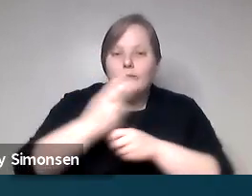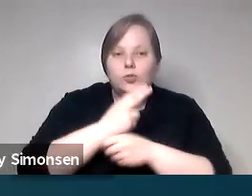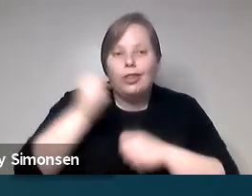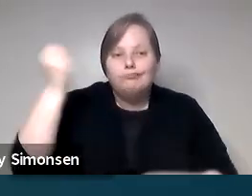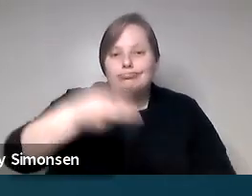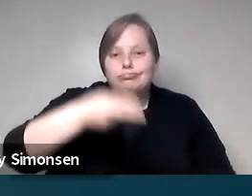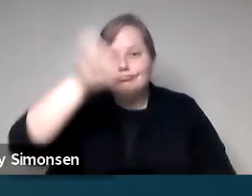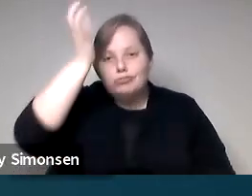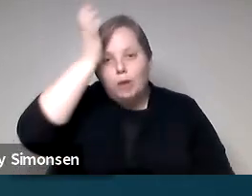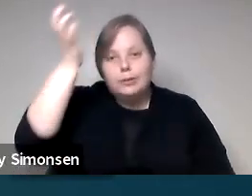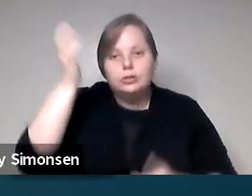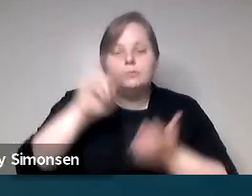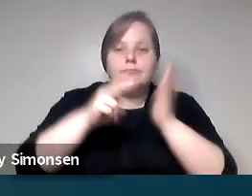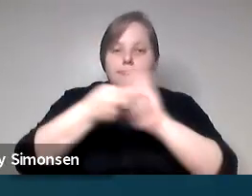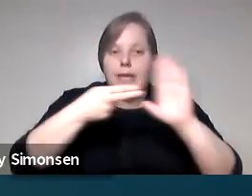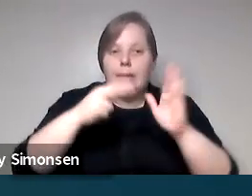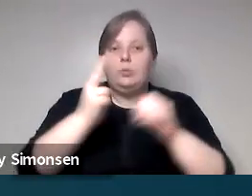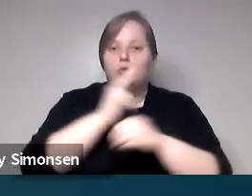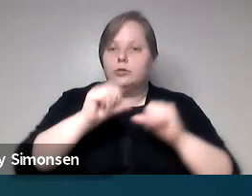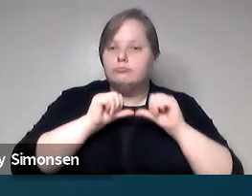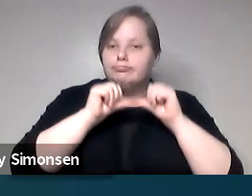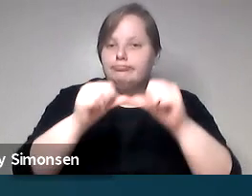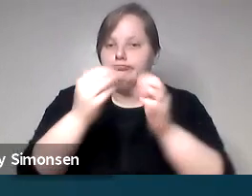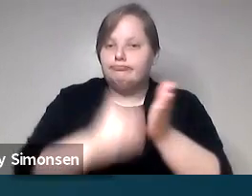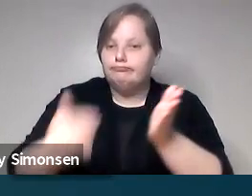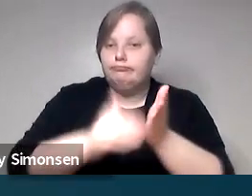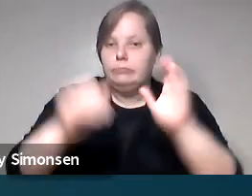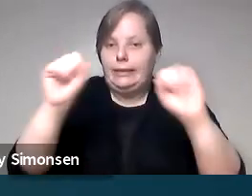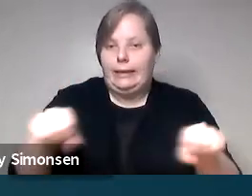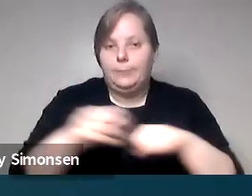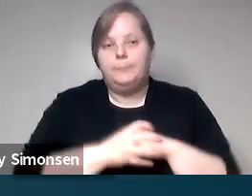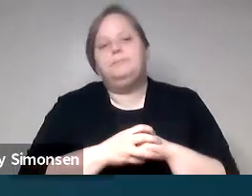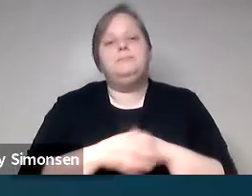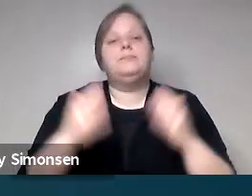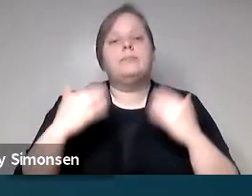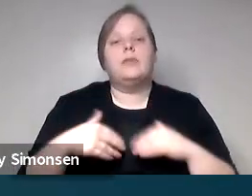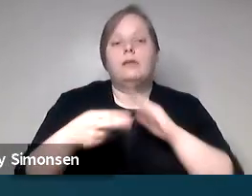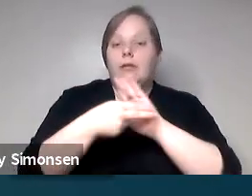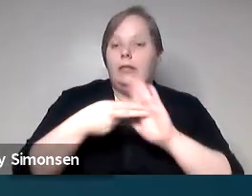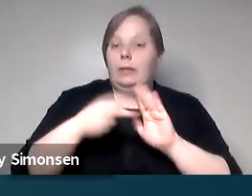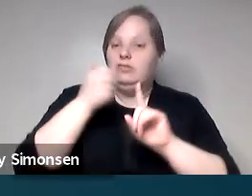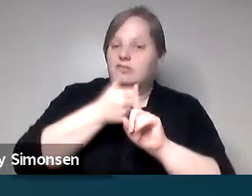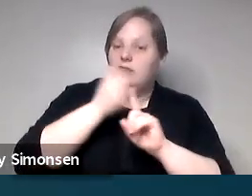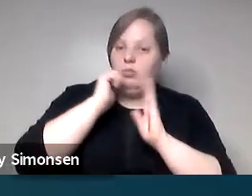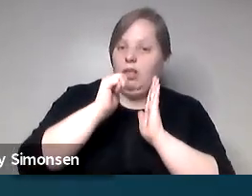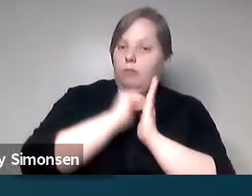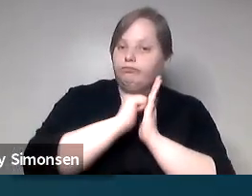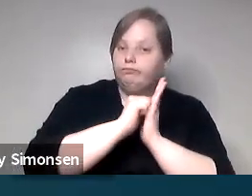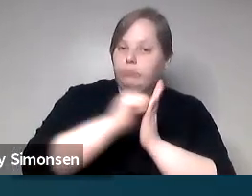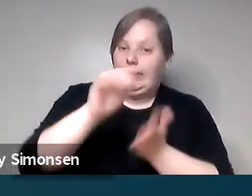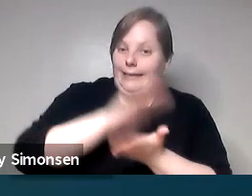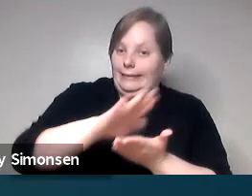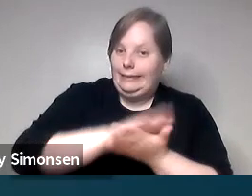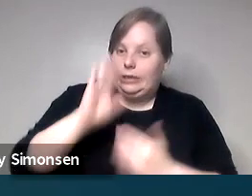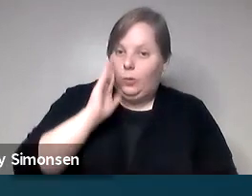you're going to reuse repeatedly? Will the label be washed regularly? We